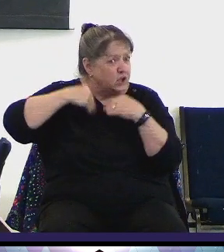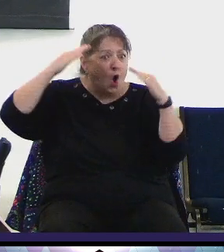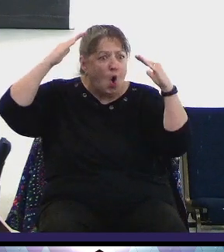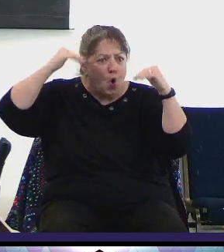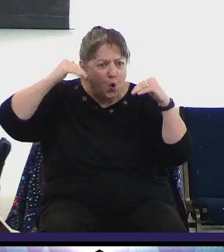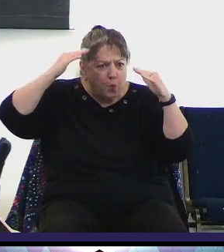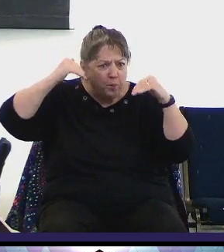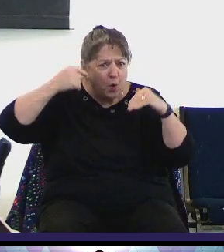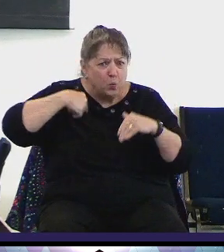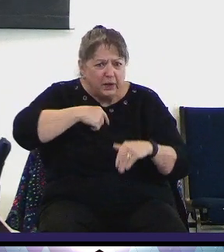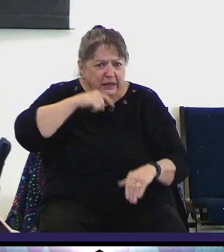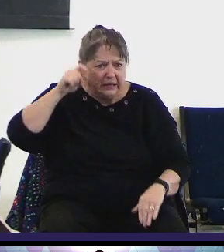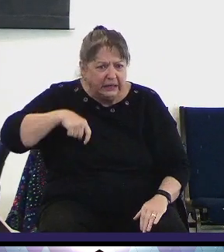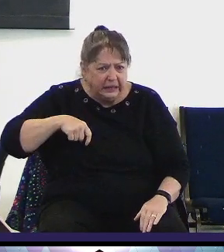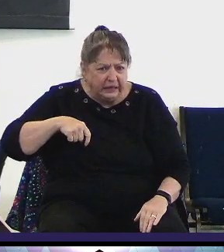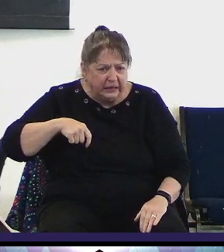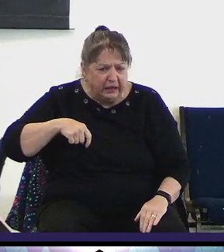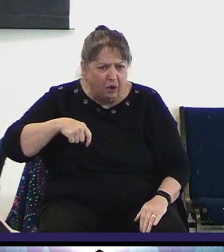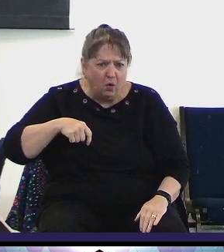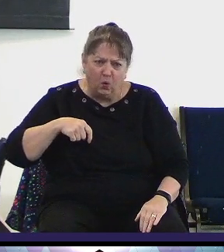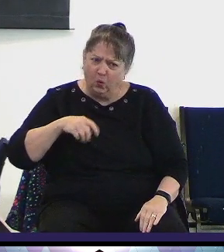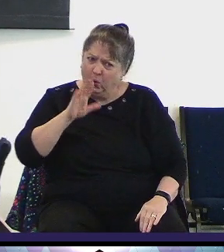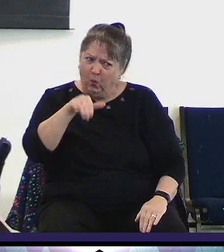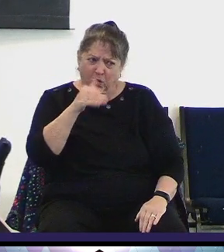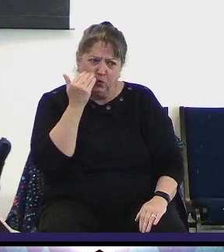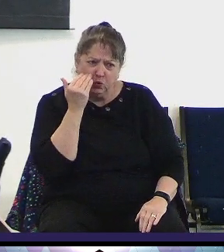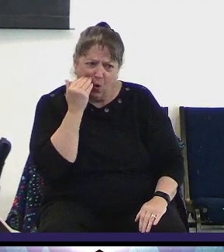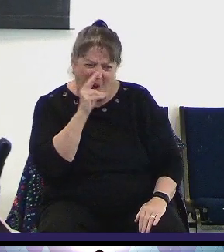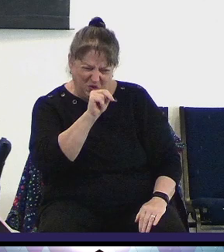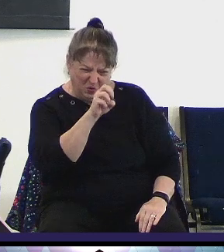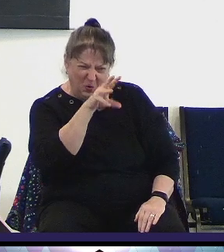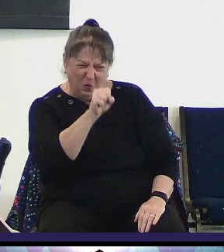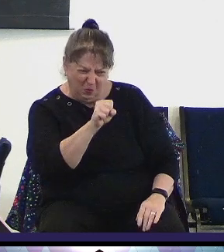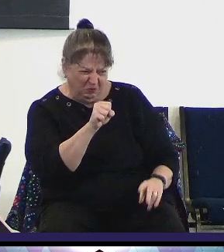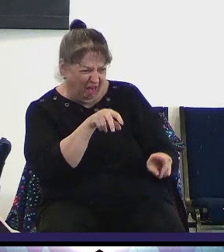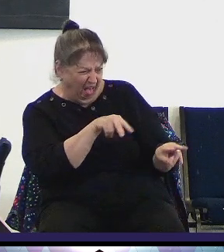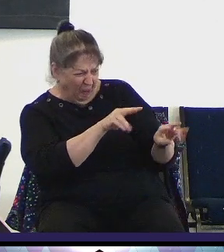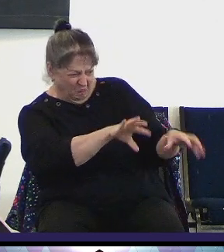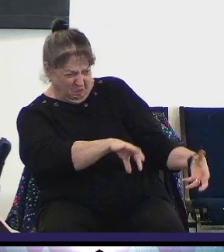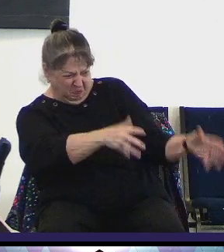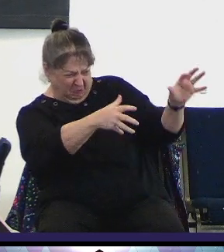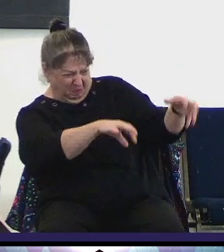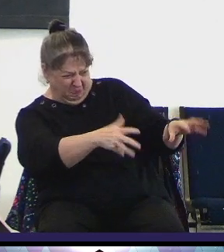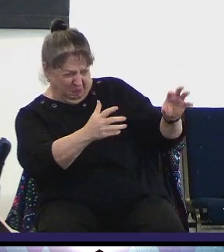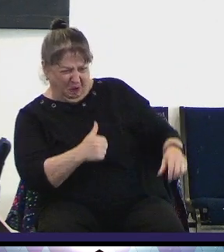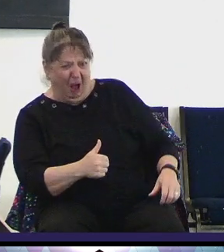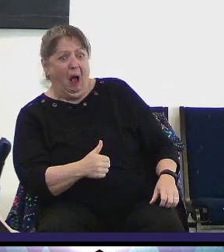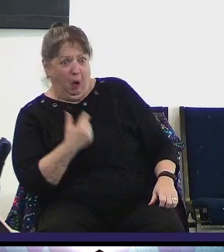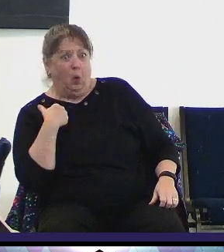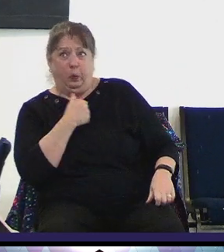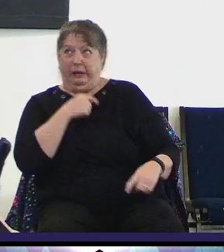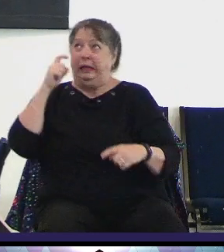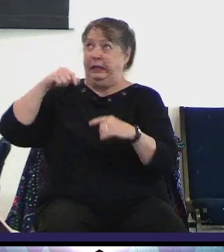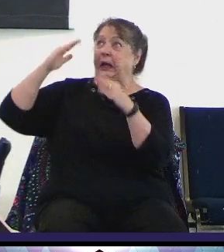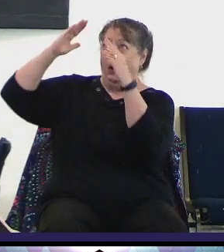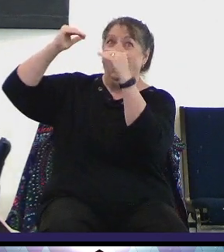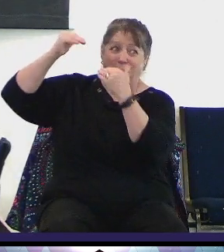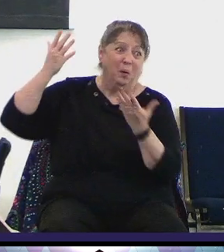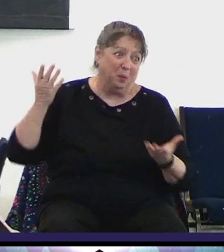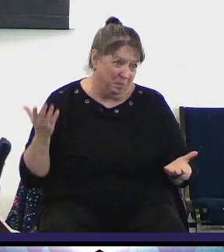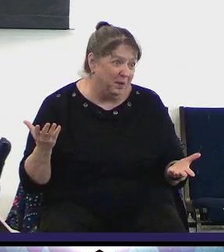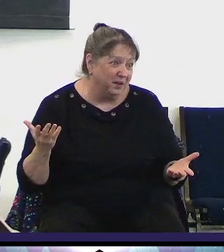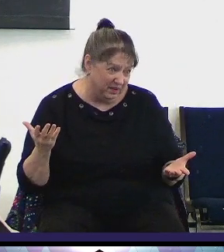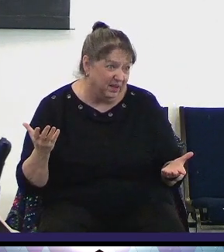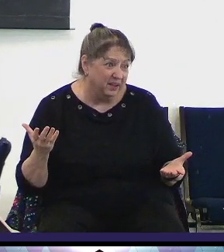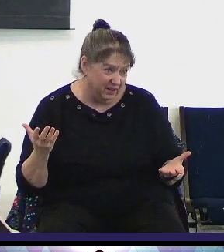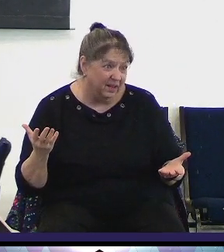world. And we've seen lately what this world has become and what is it going through.